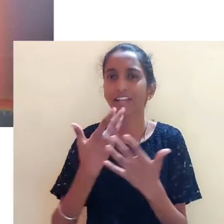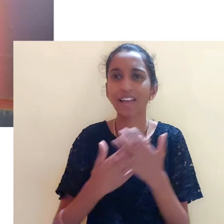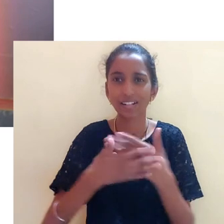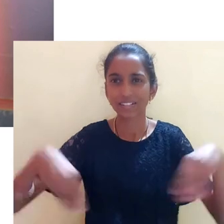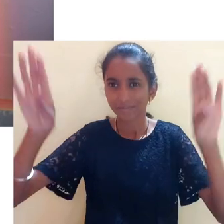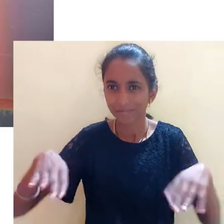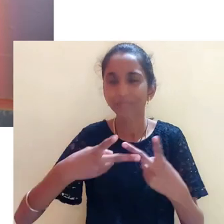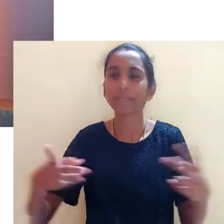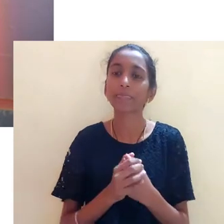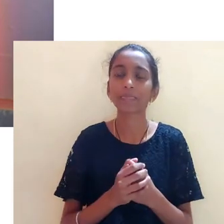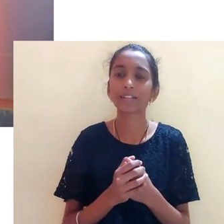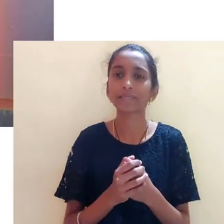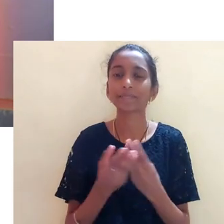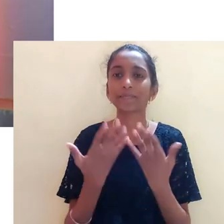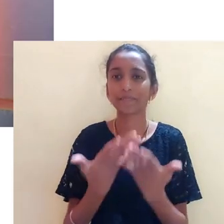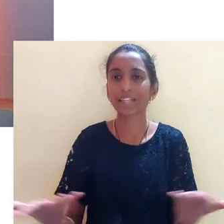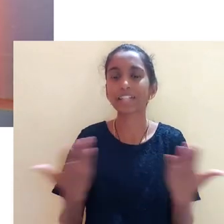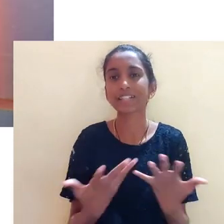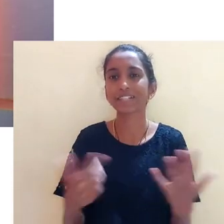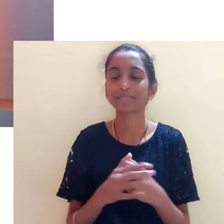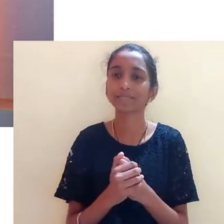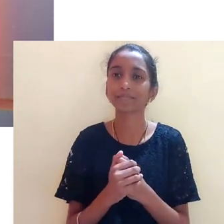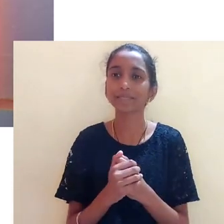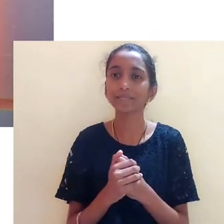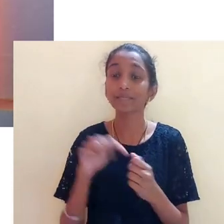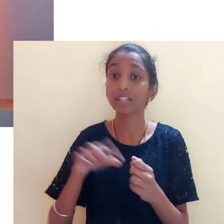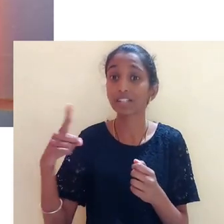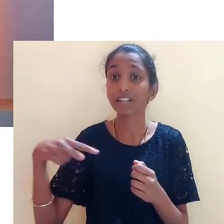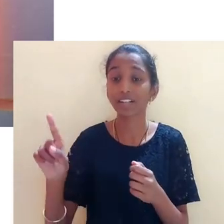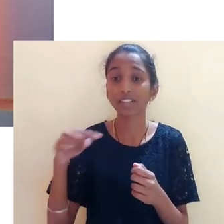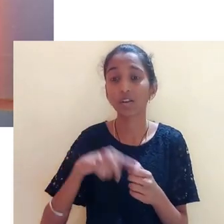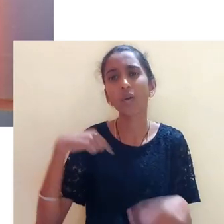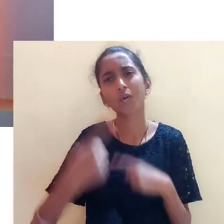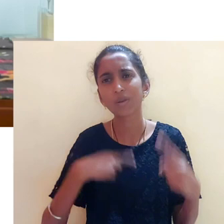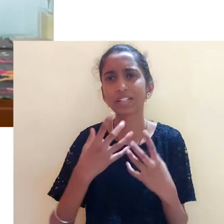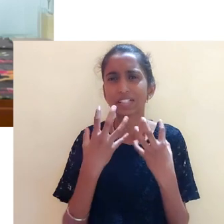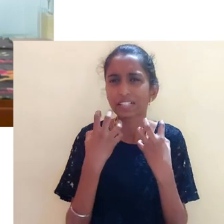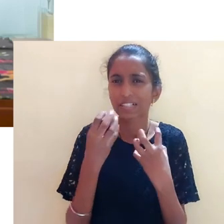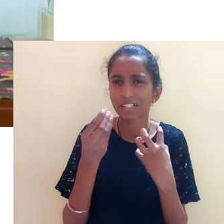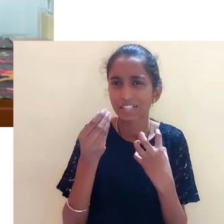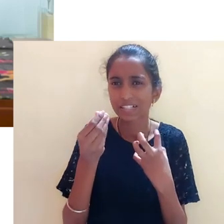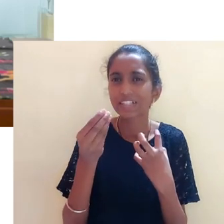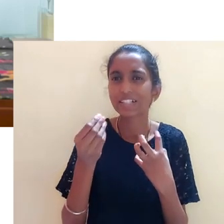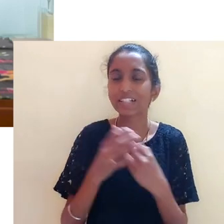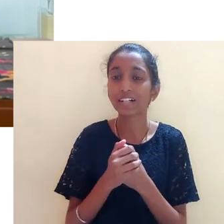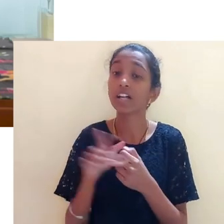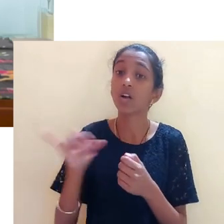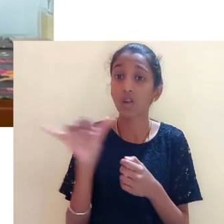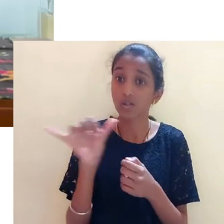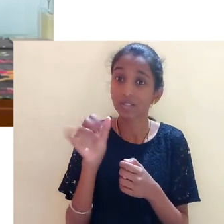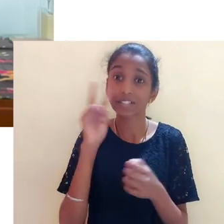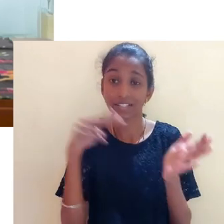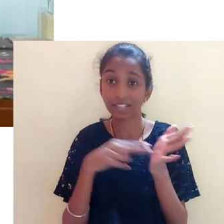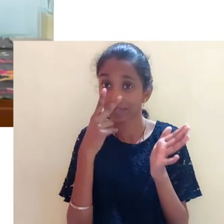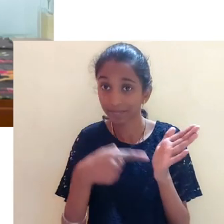hand-dyed right. Material as well. And you're totally right, it's always coarse. You can also actually see